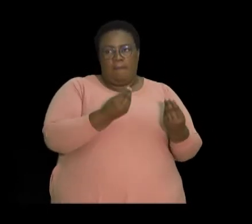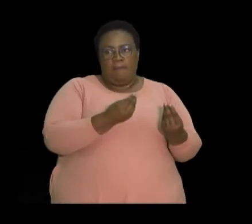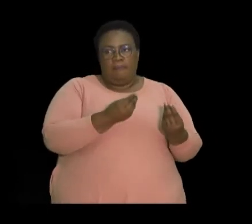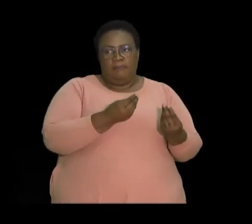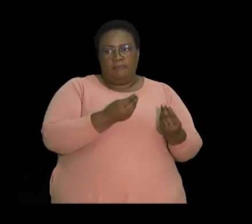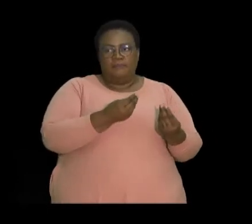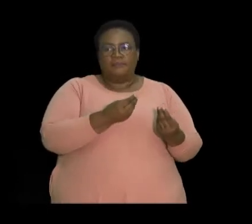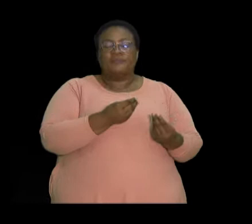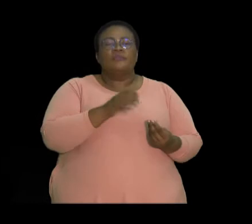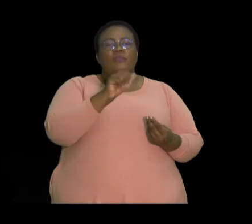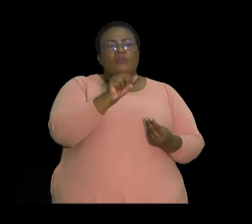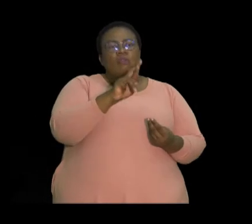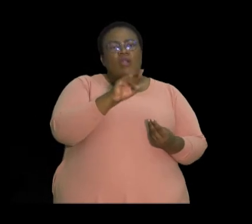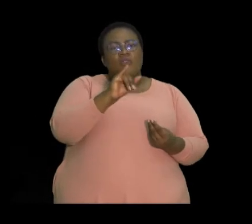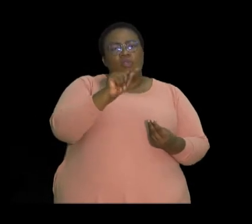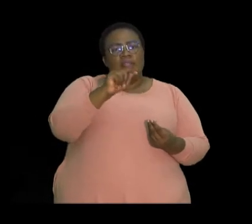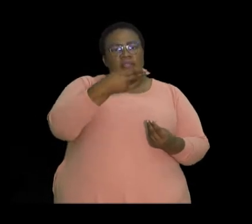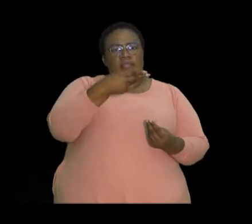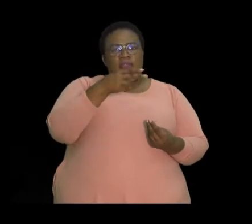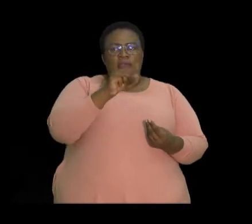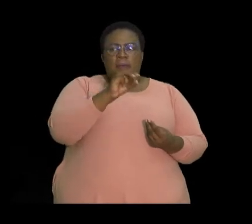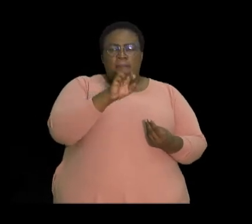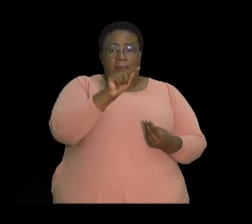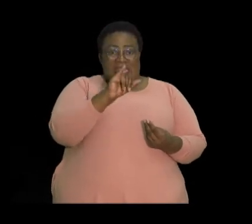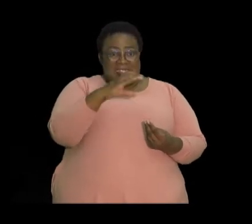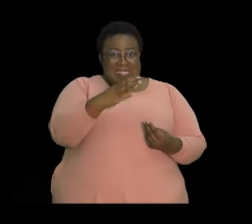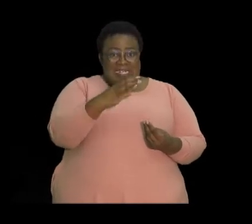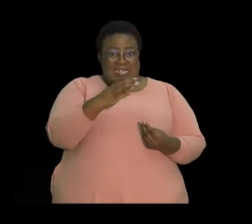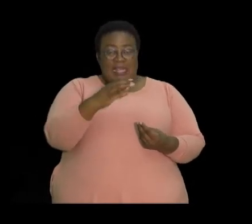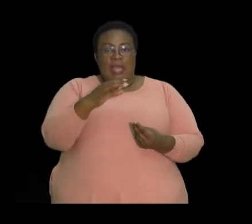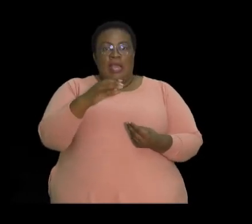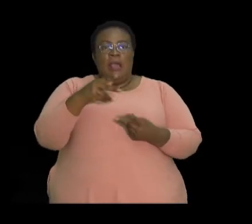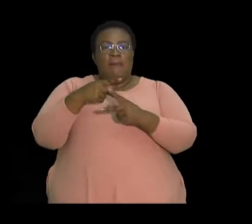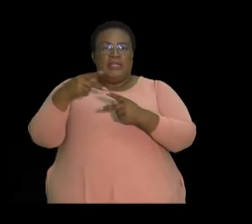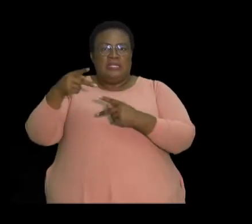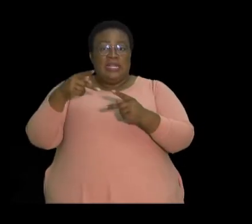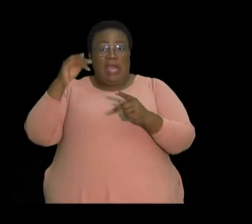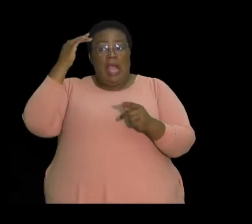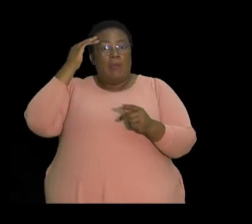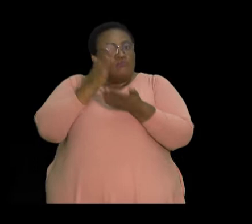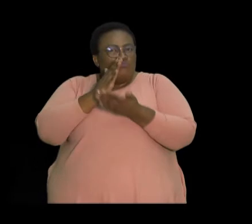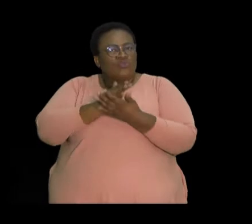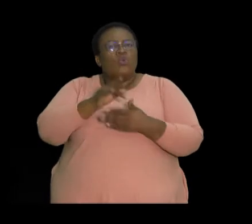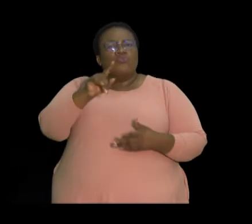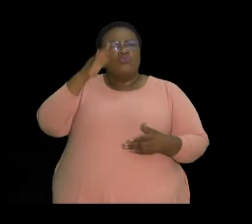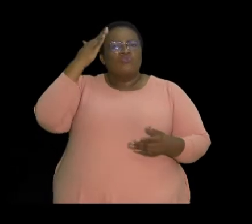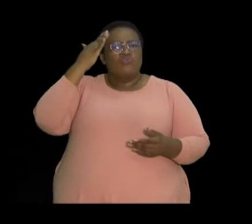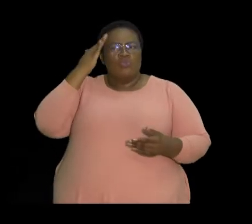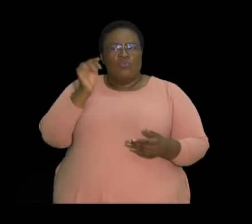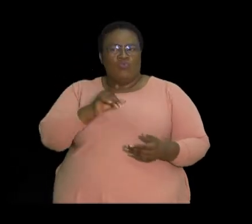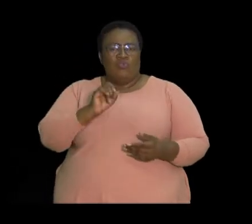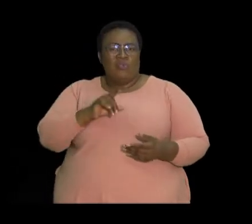an arithmetic pattern, which I believe that you guys are very familiar with this. And then it then comes to